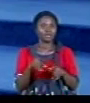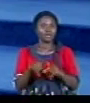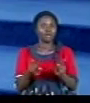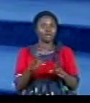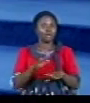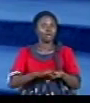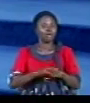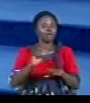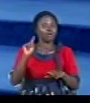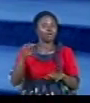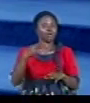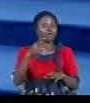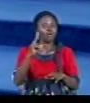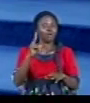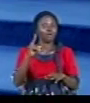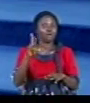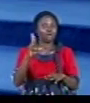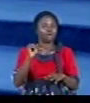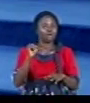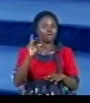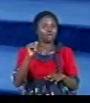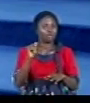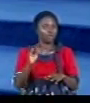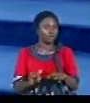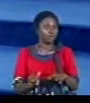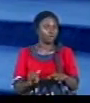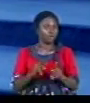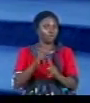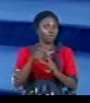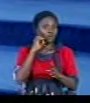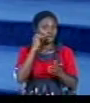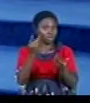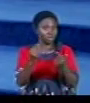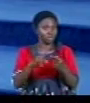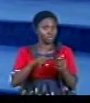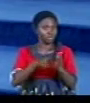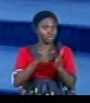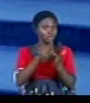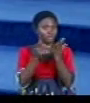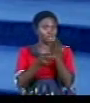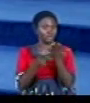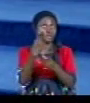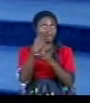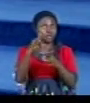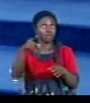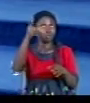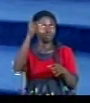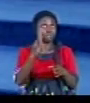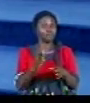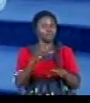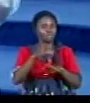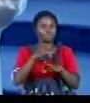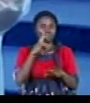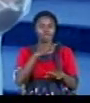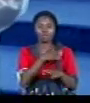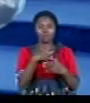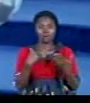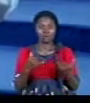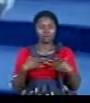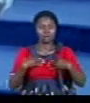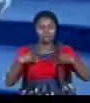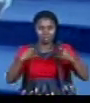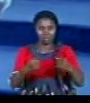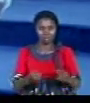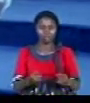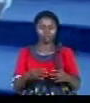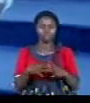she came to this meeting, the hand of the Lord touched her and she was healed after the prayer of